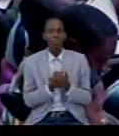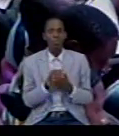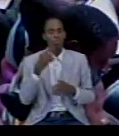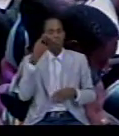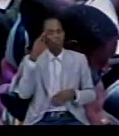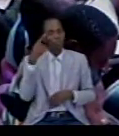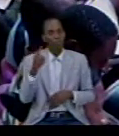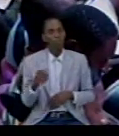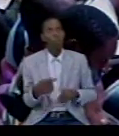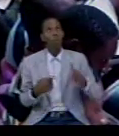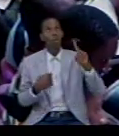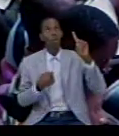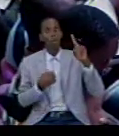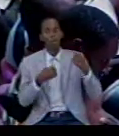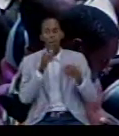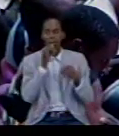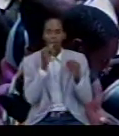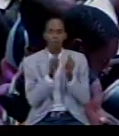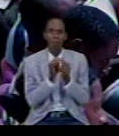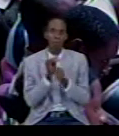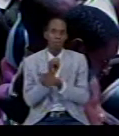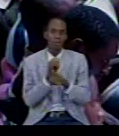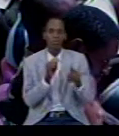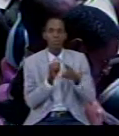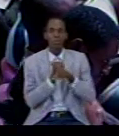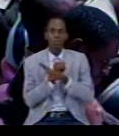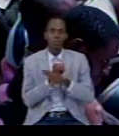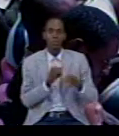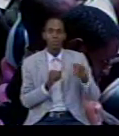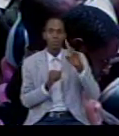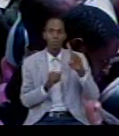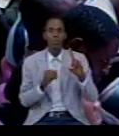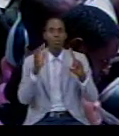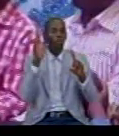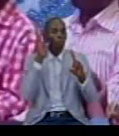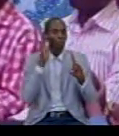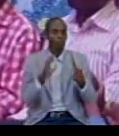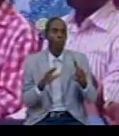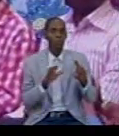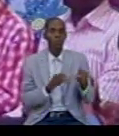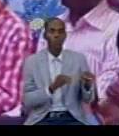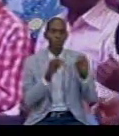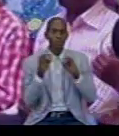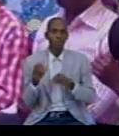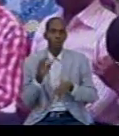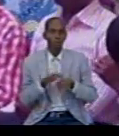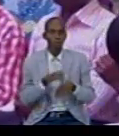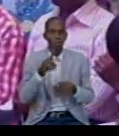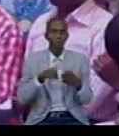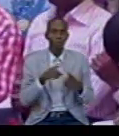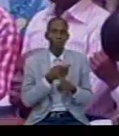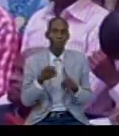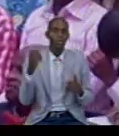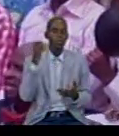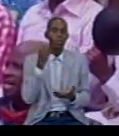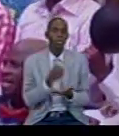am with thee. No man shall set on thee to hurt thee.